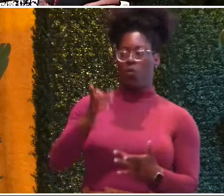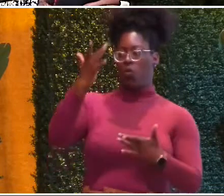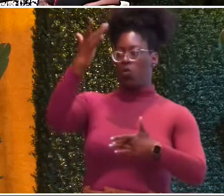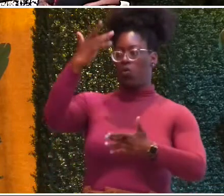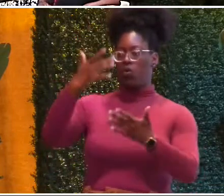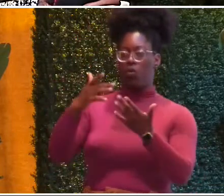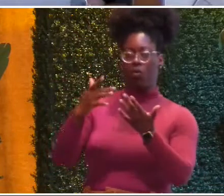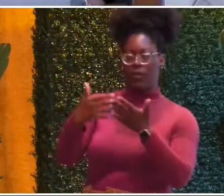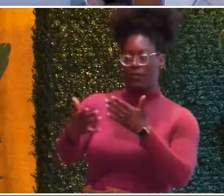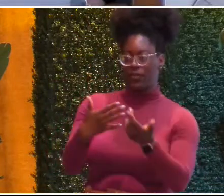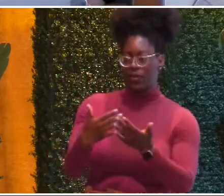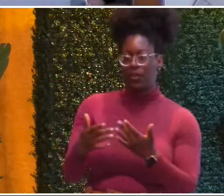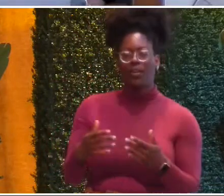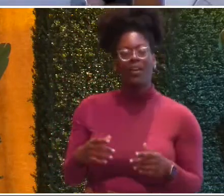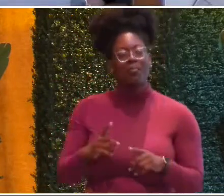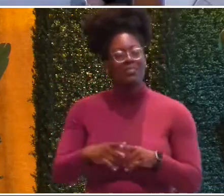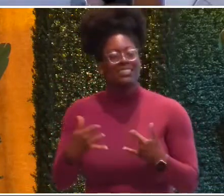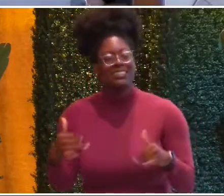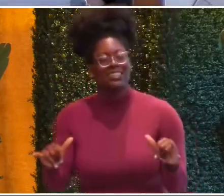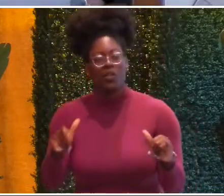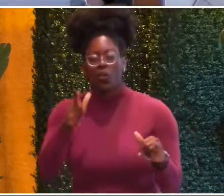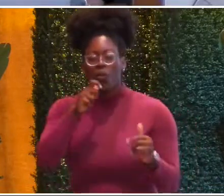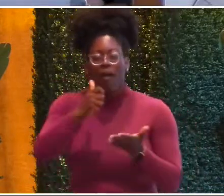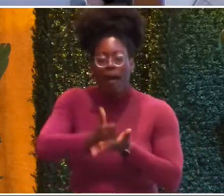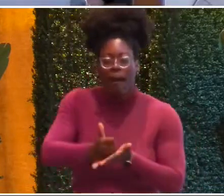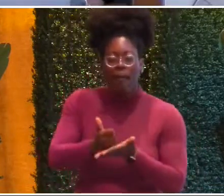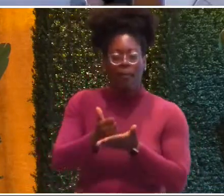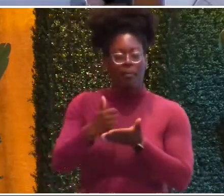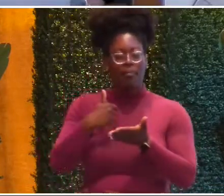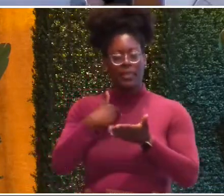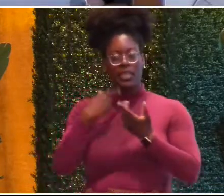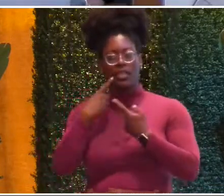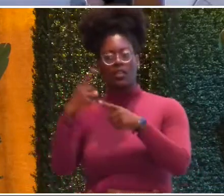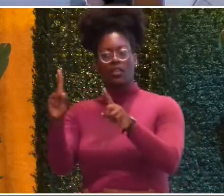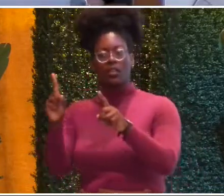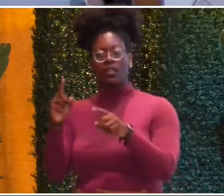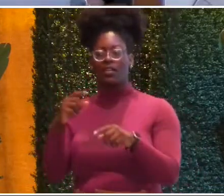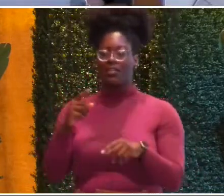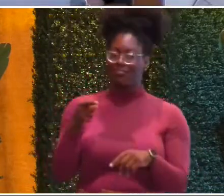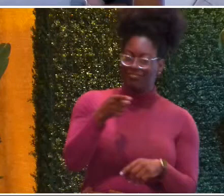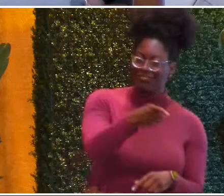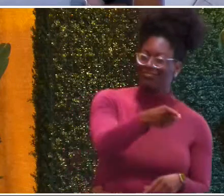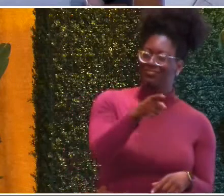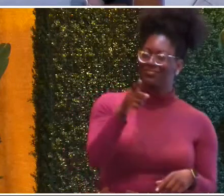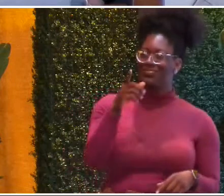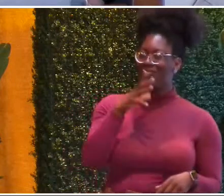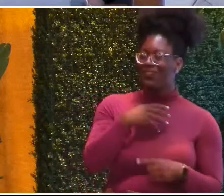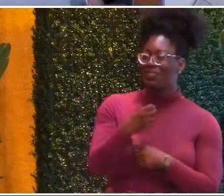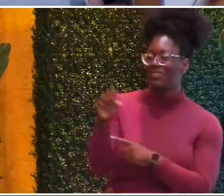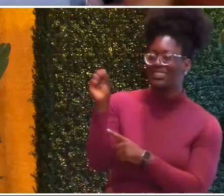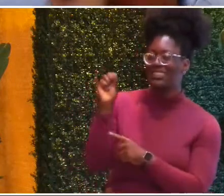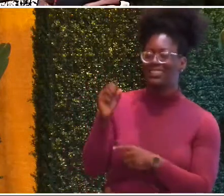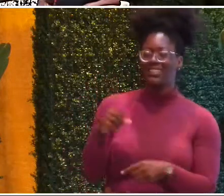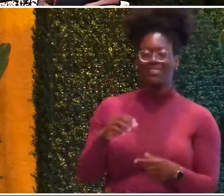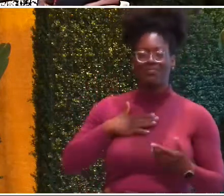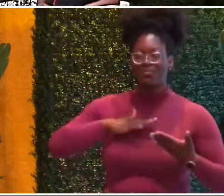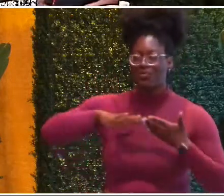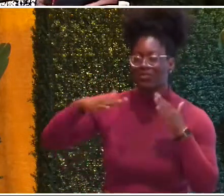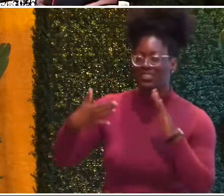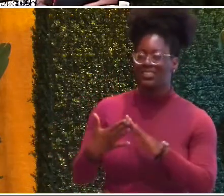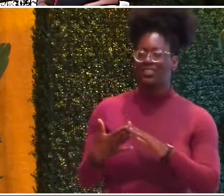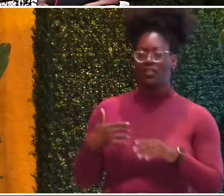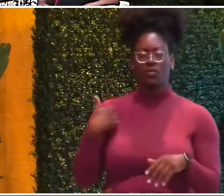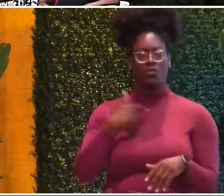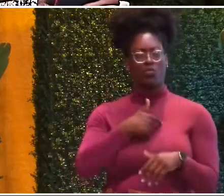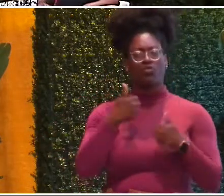it's us regardless of what the title is after our name. It's us regardless in these communities fighting to keep